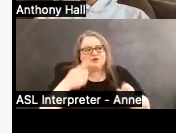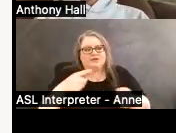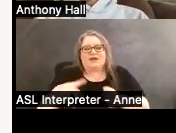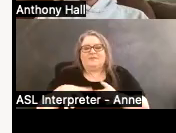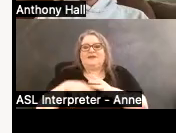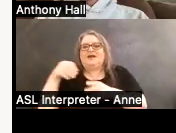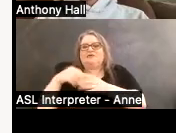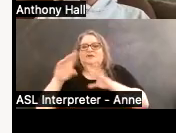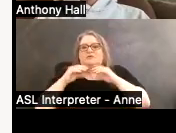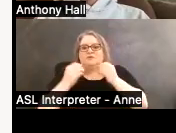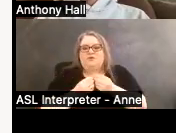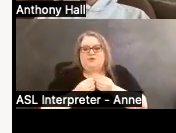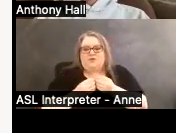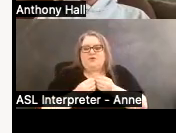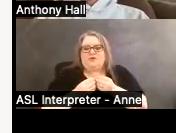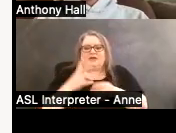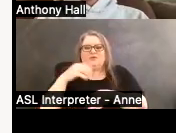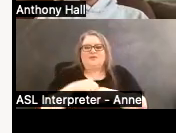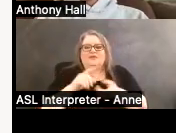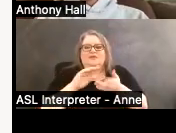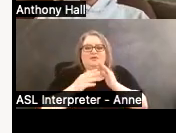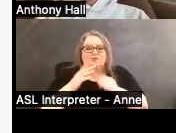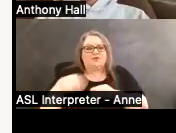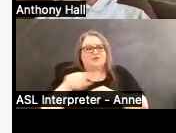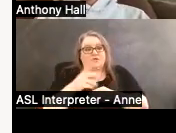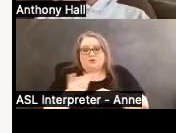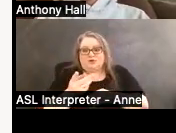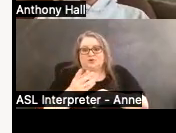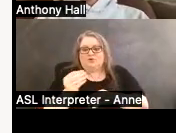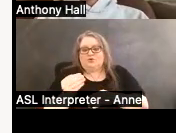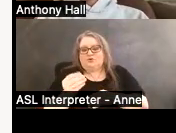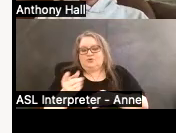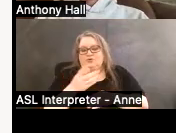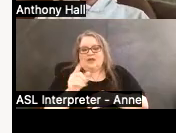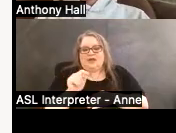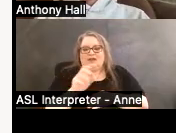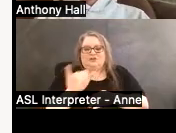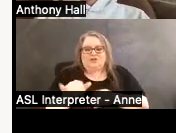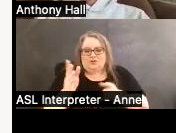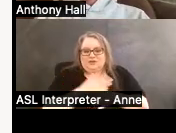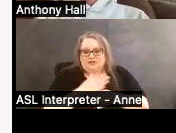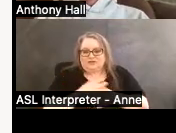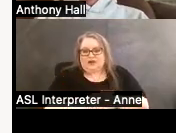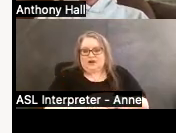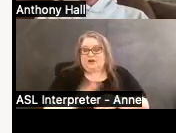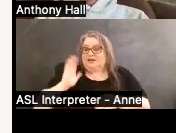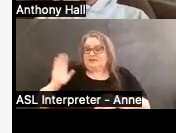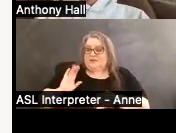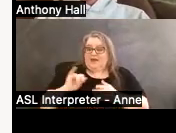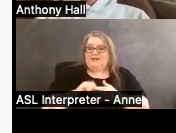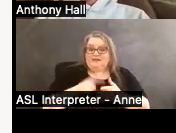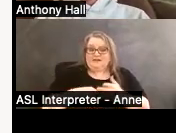the community, as you and Tony have shared. That's how in the past you all used to do your work in partnering with other